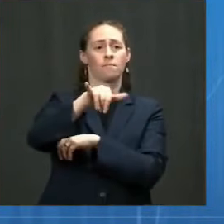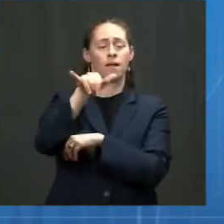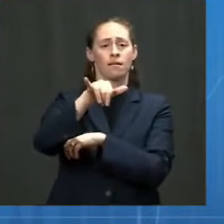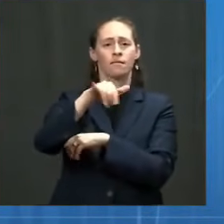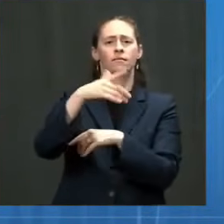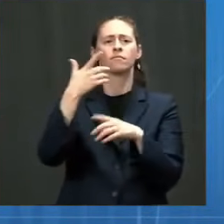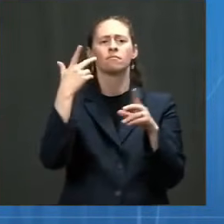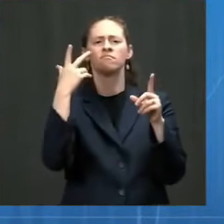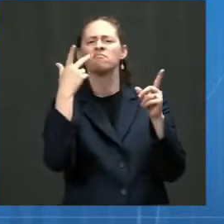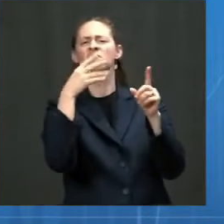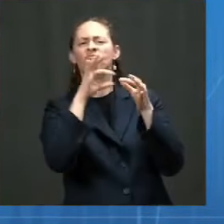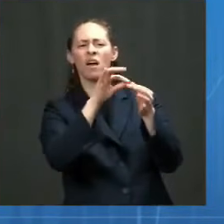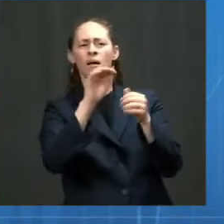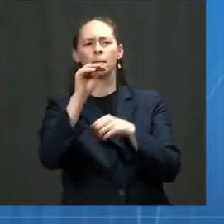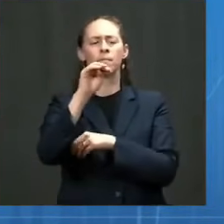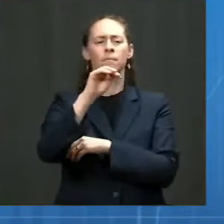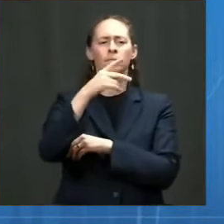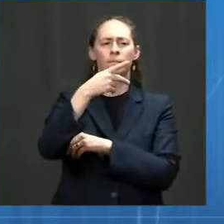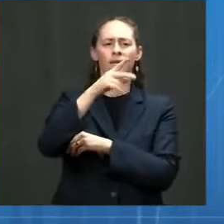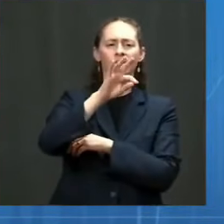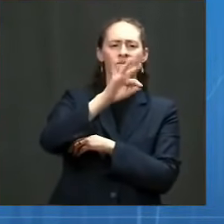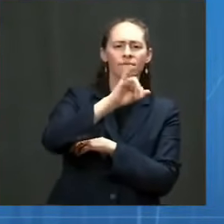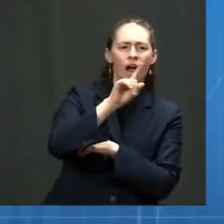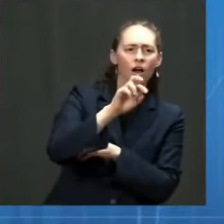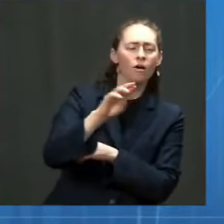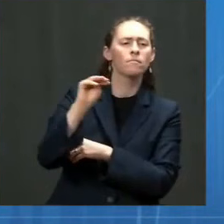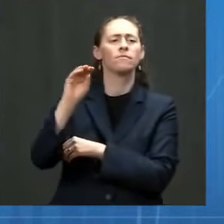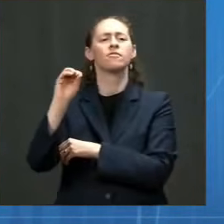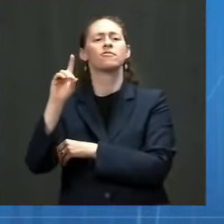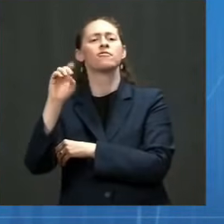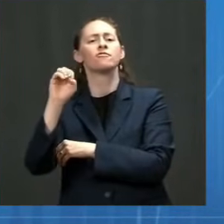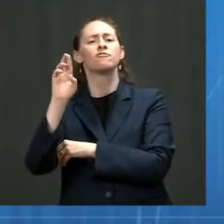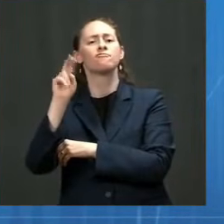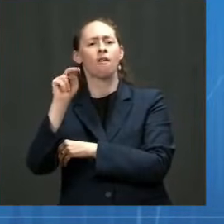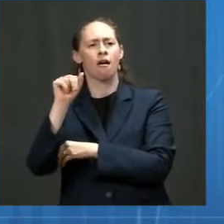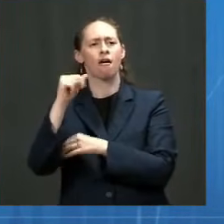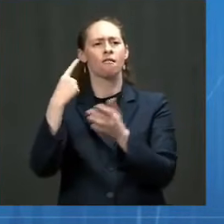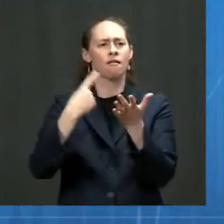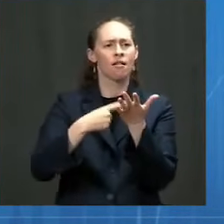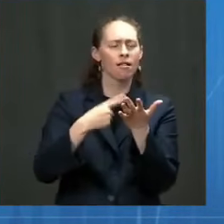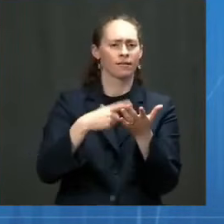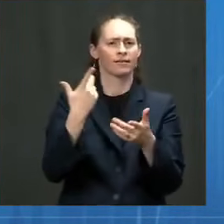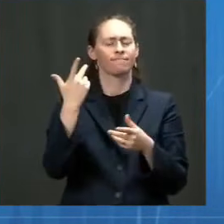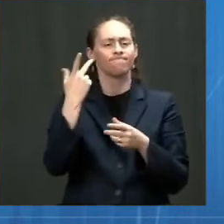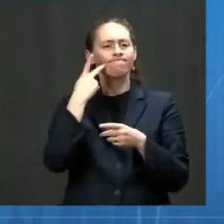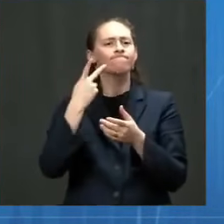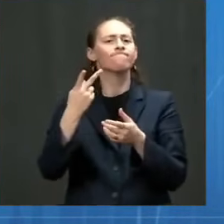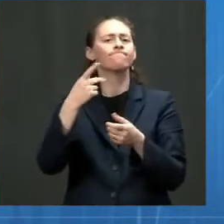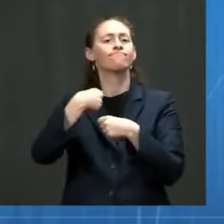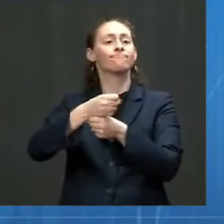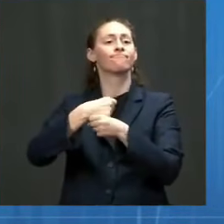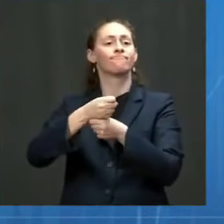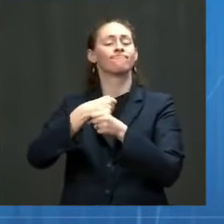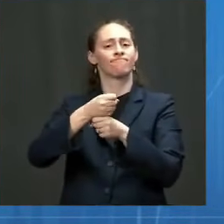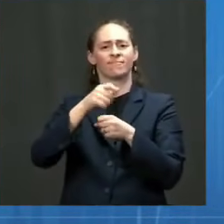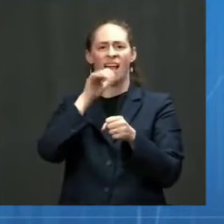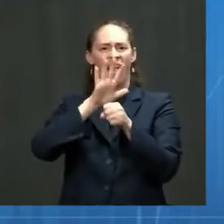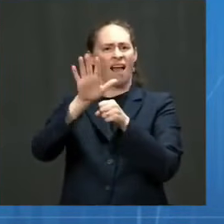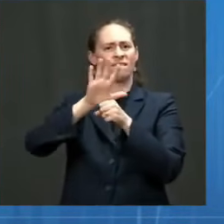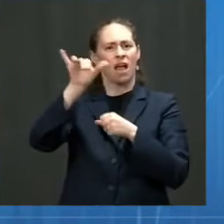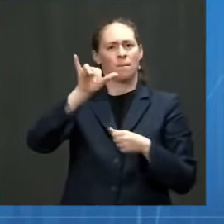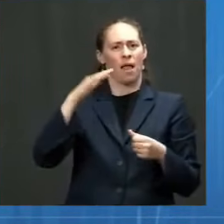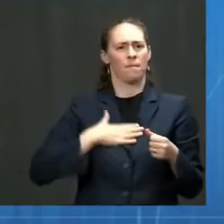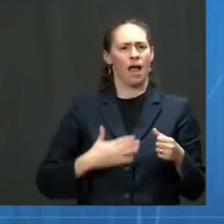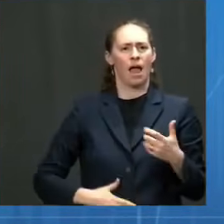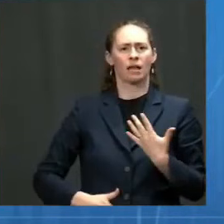that booster shots are needed is not convincing because people may still be protected even with those. If that's so, what is the